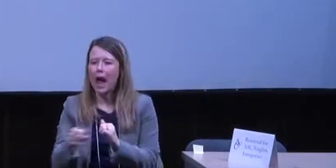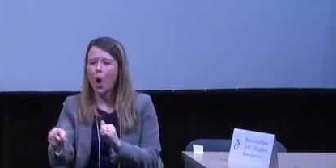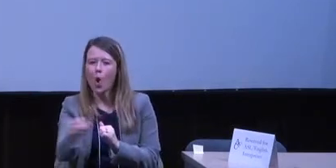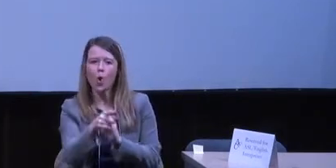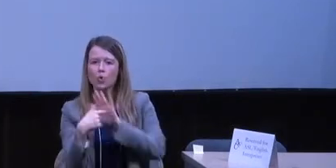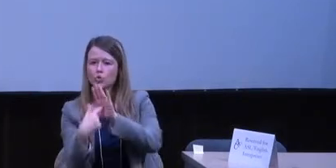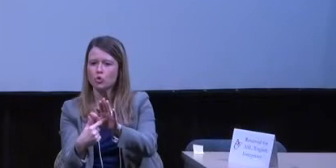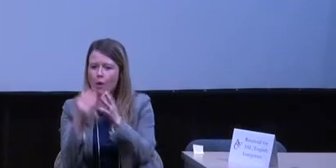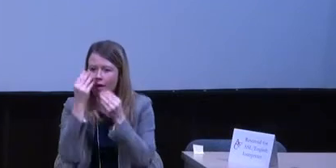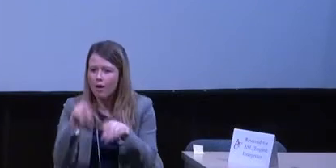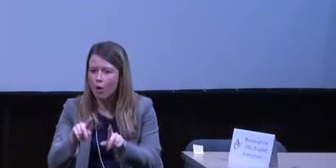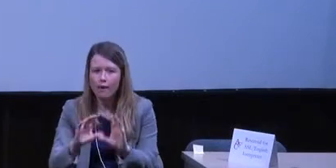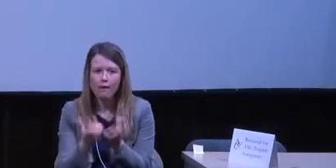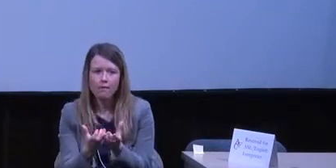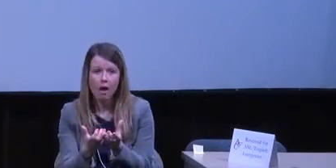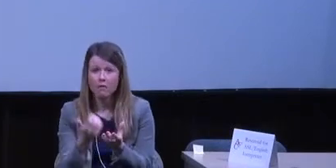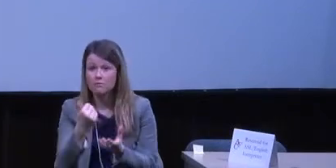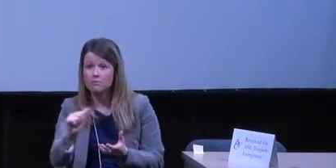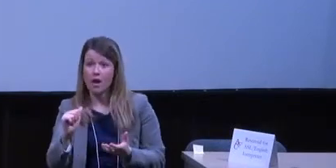Anyone want to answer?